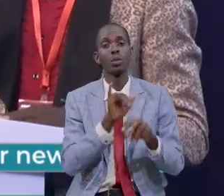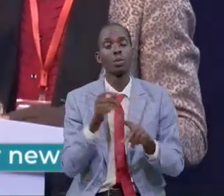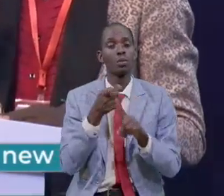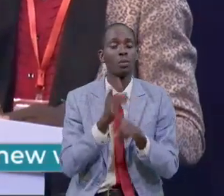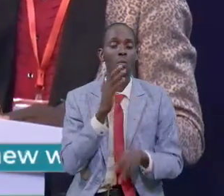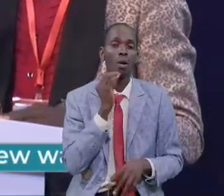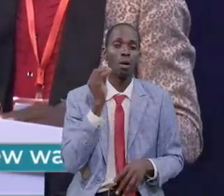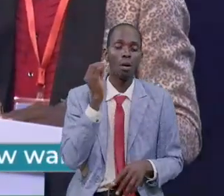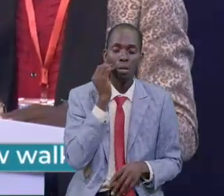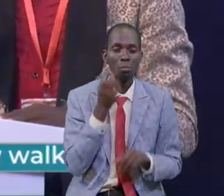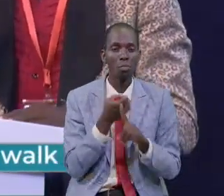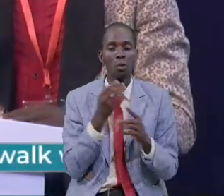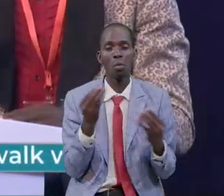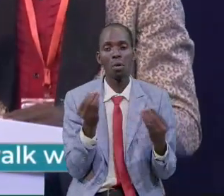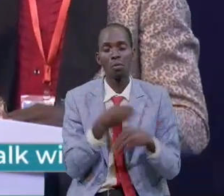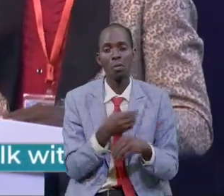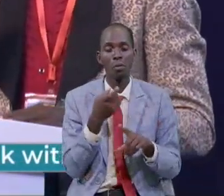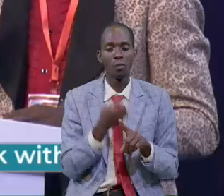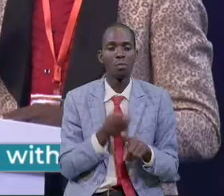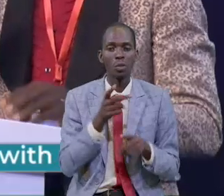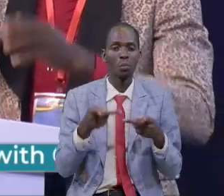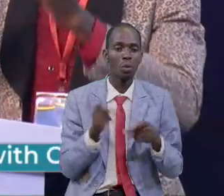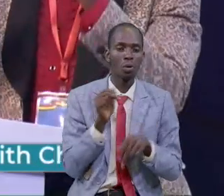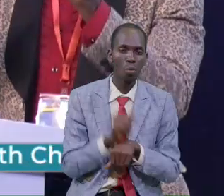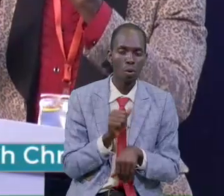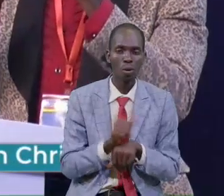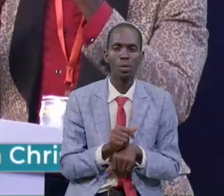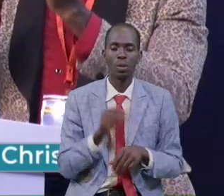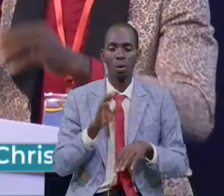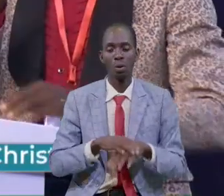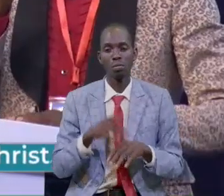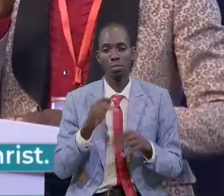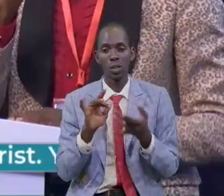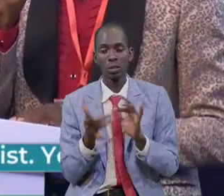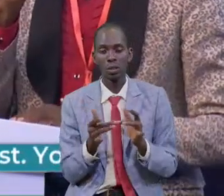you need to expect the Lord to do something for you tonight. If you are